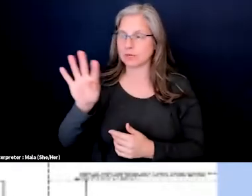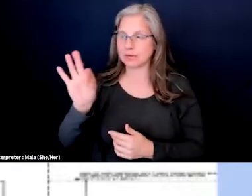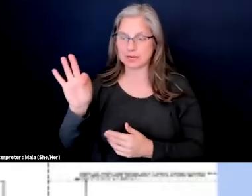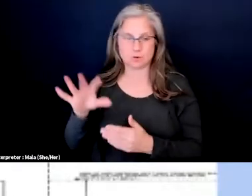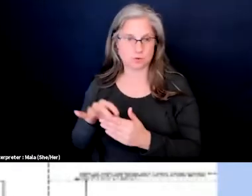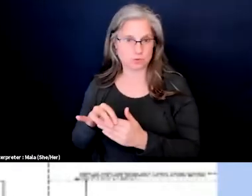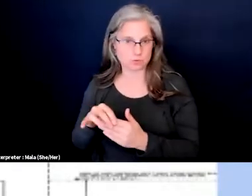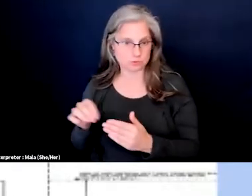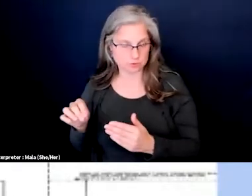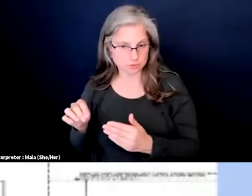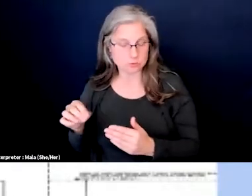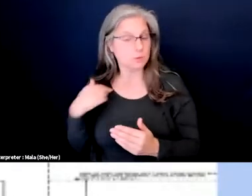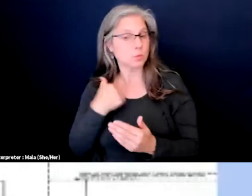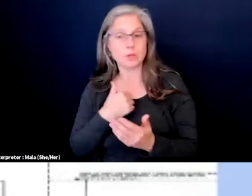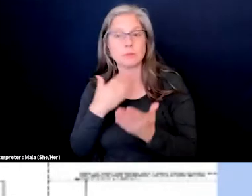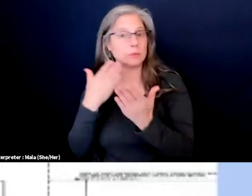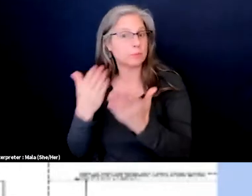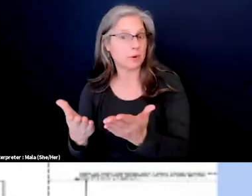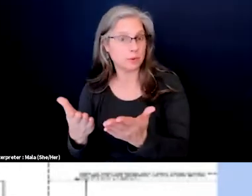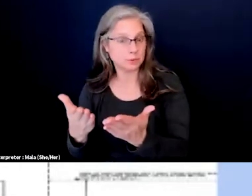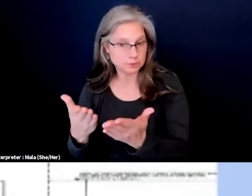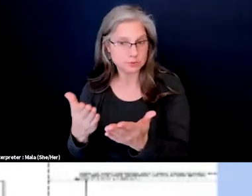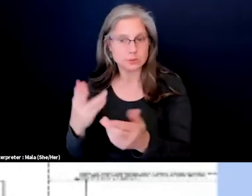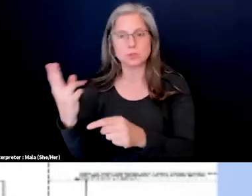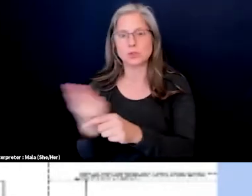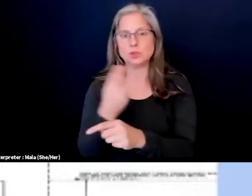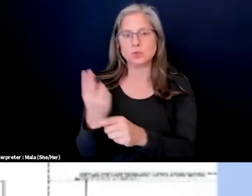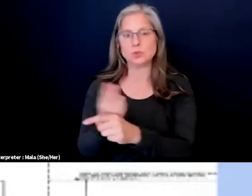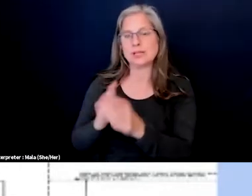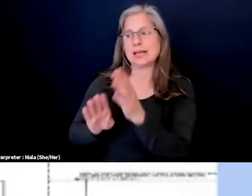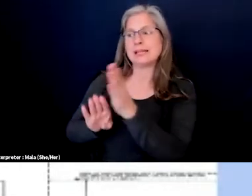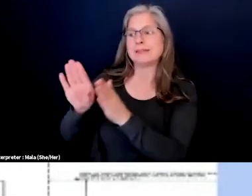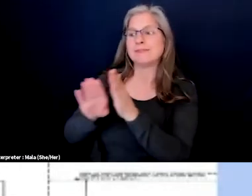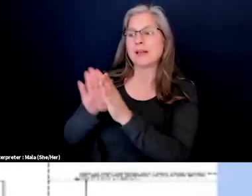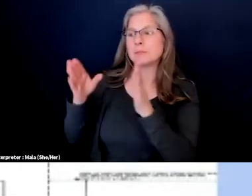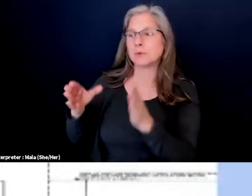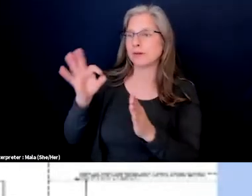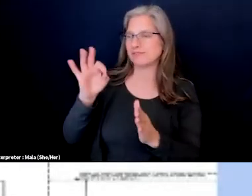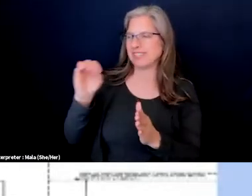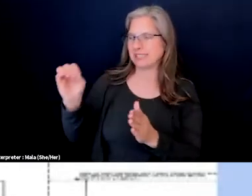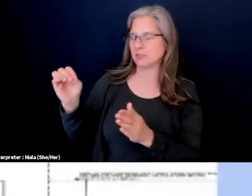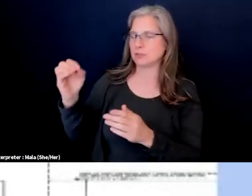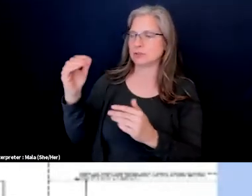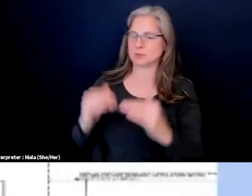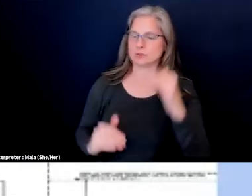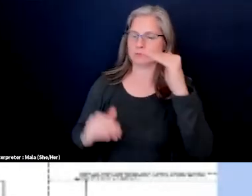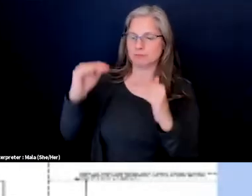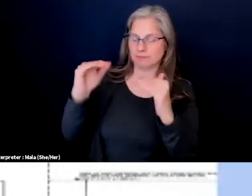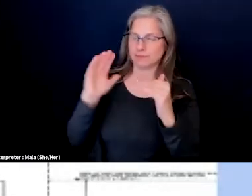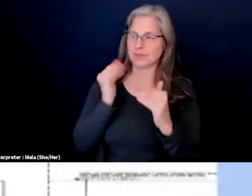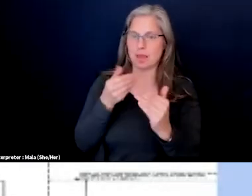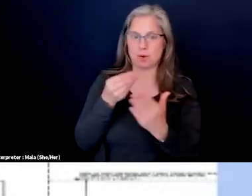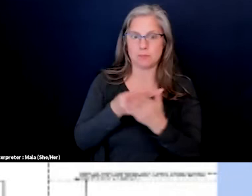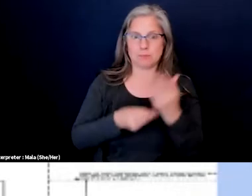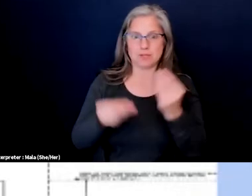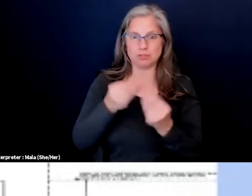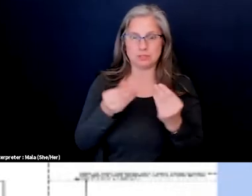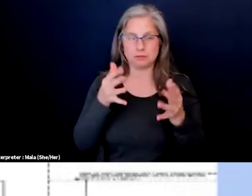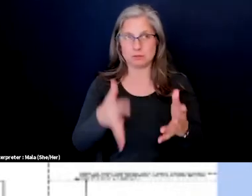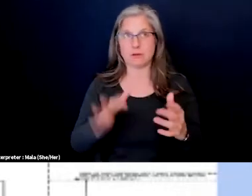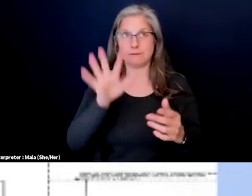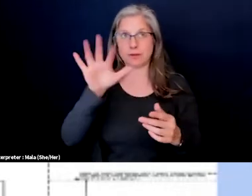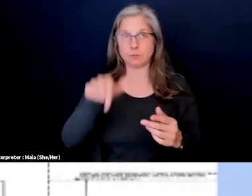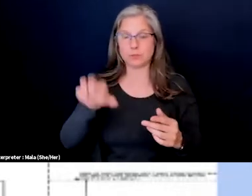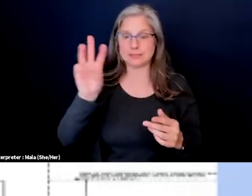$2,288,149. What we're proposing is to use developer fees to make up that difference. So our developer fee budget is currently sitting at